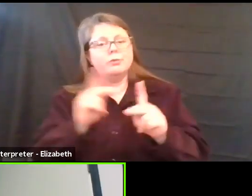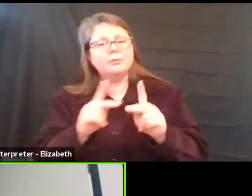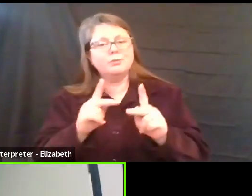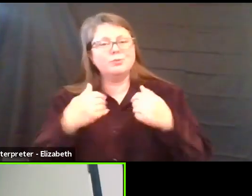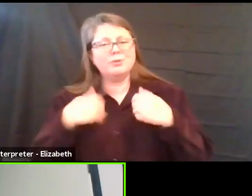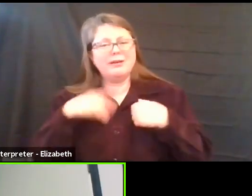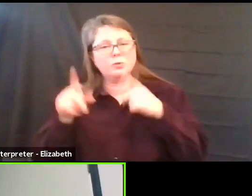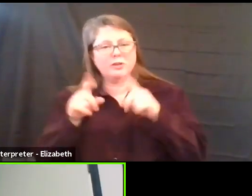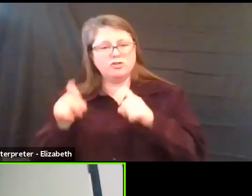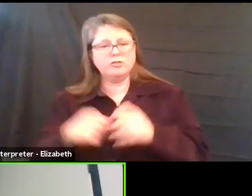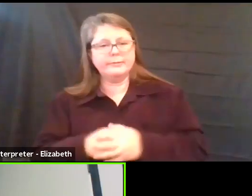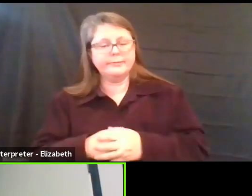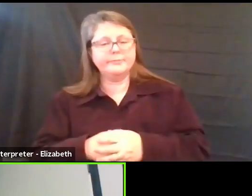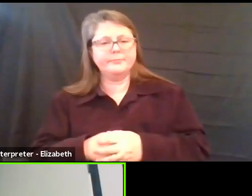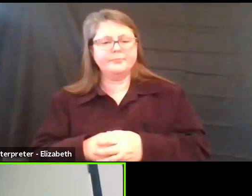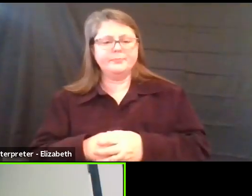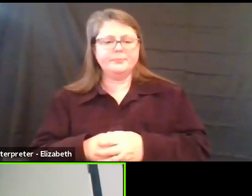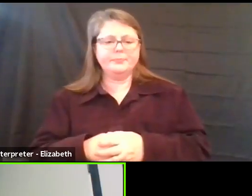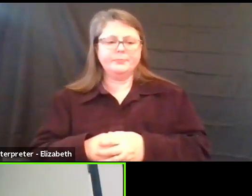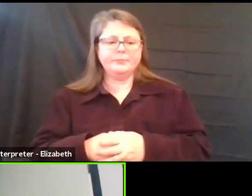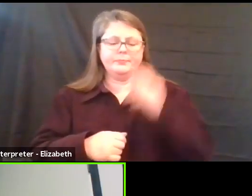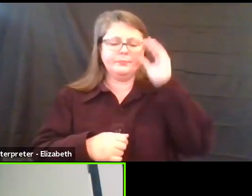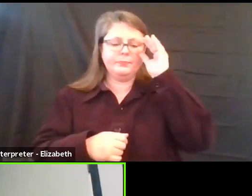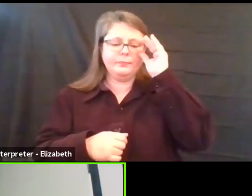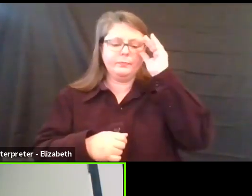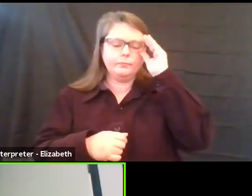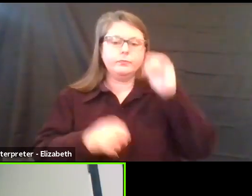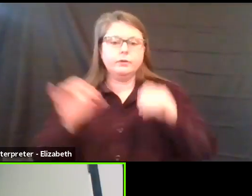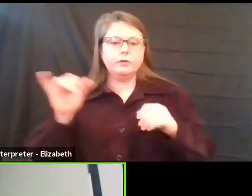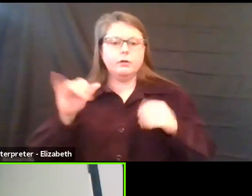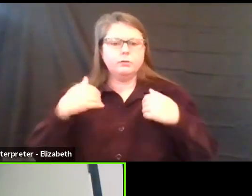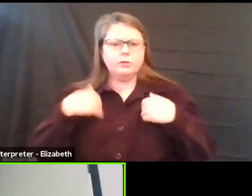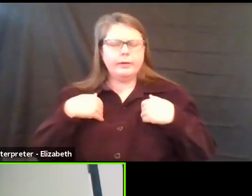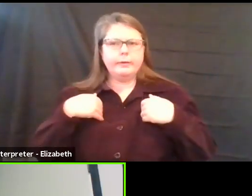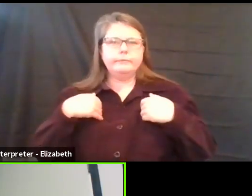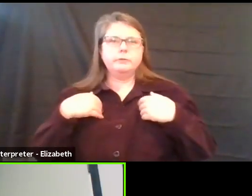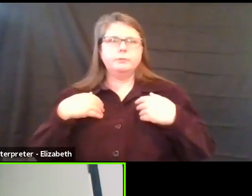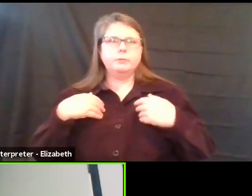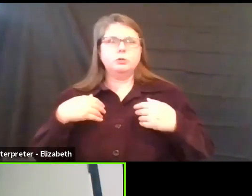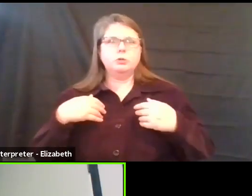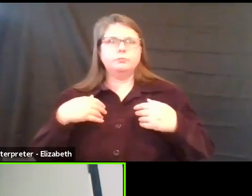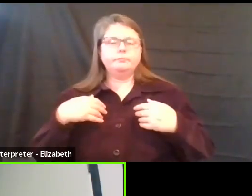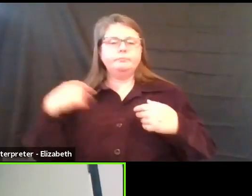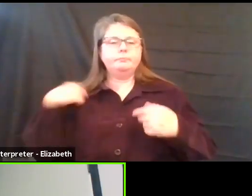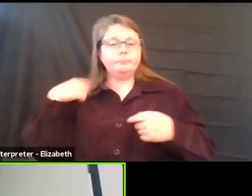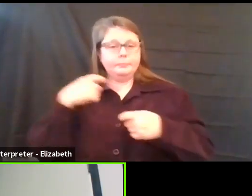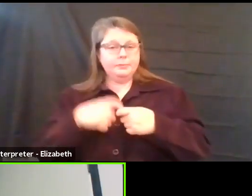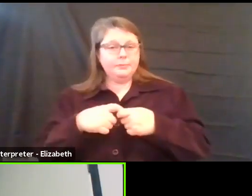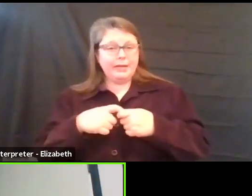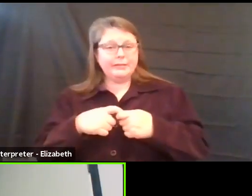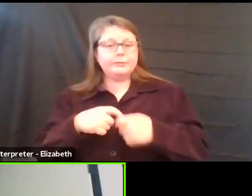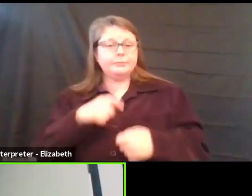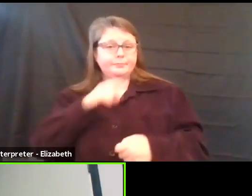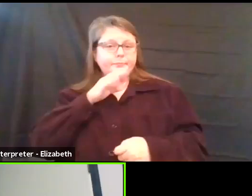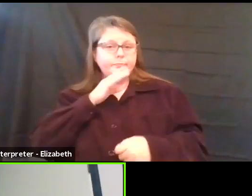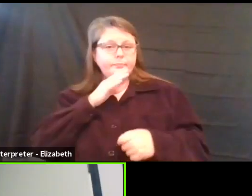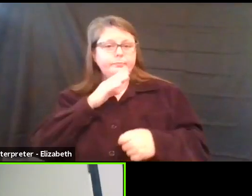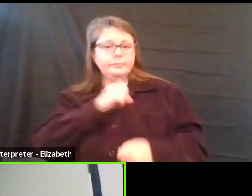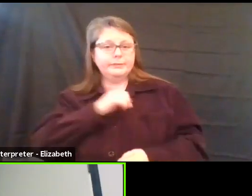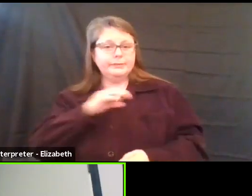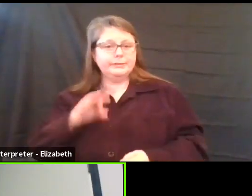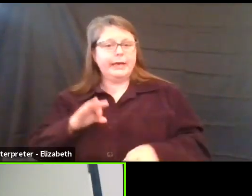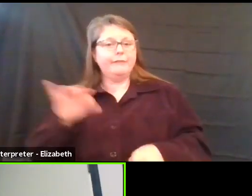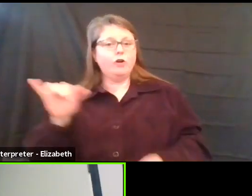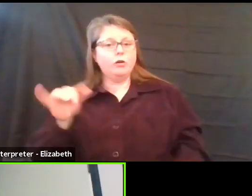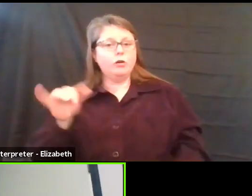I believe, I think it's 3 or maybe 4 Spanish-speaking staff who are going to be supporting that center as